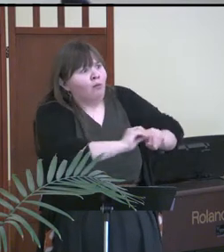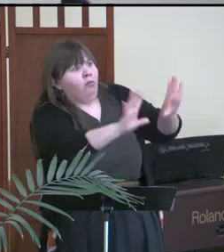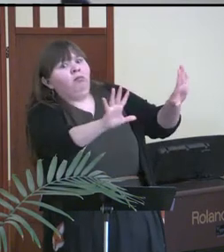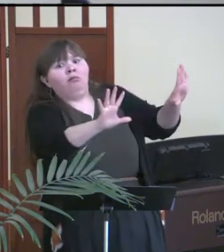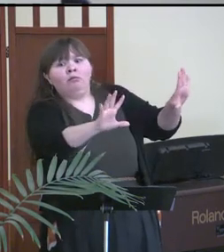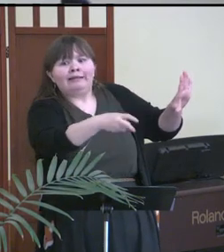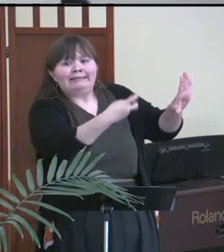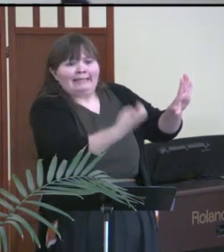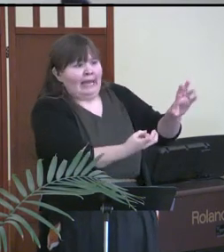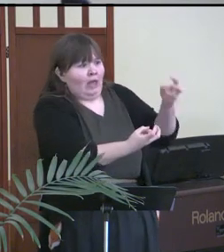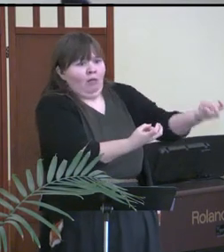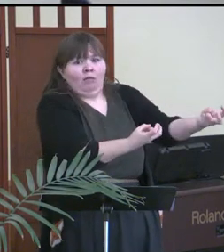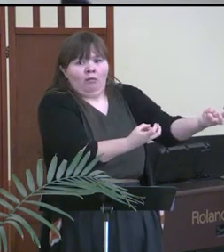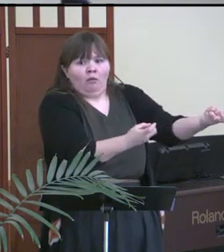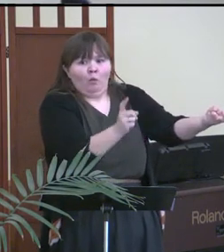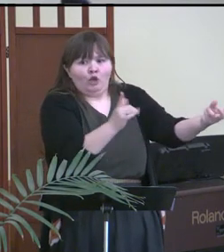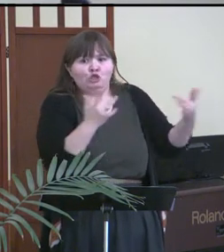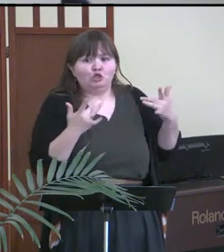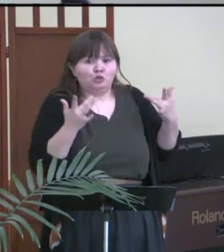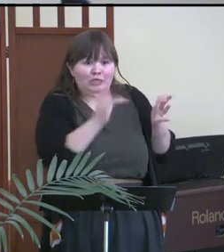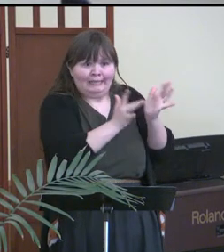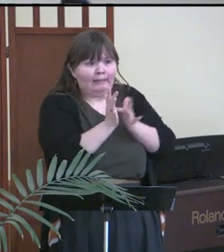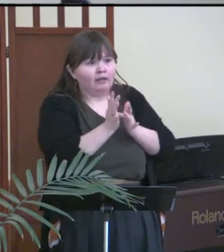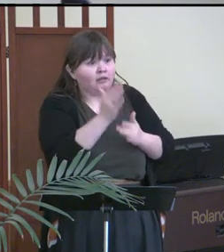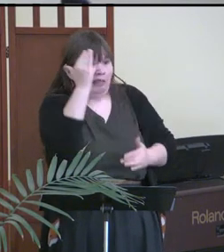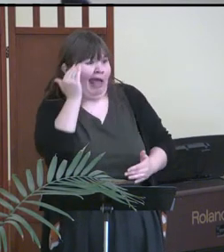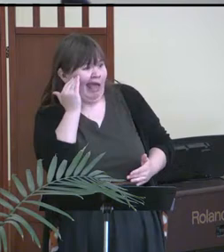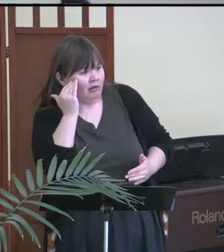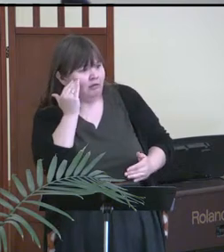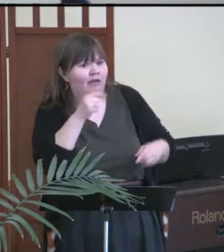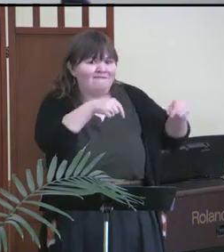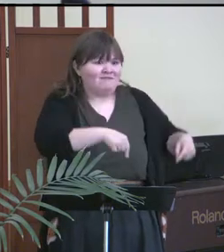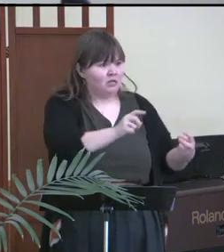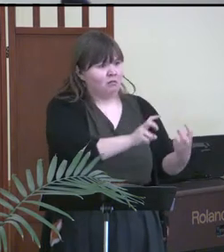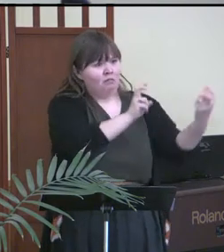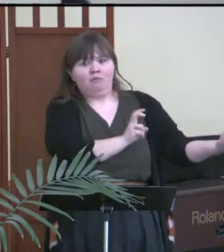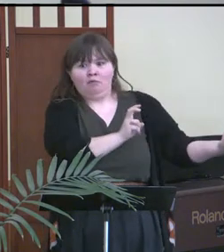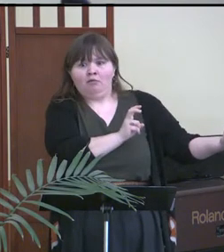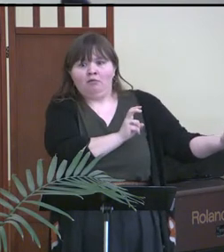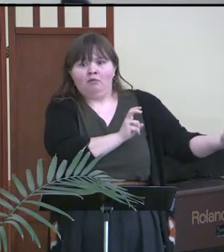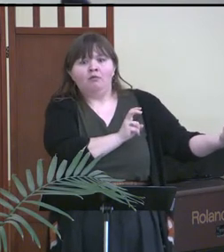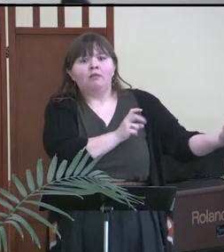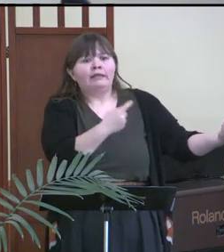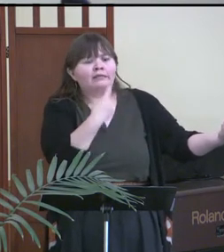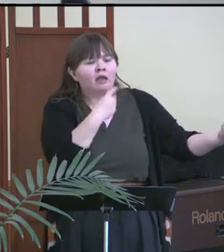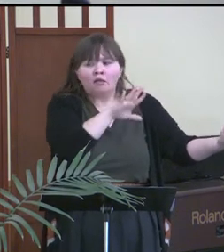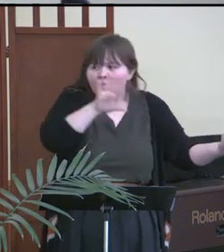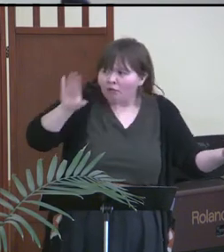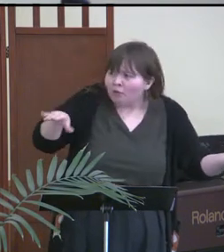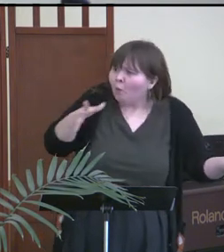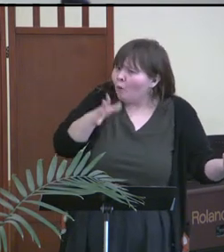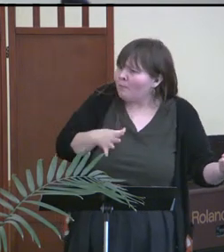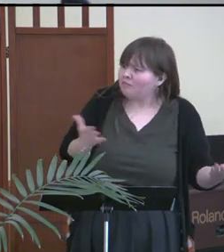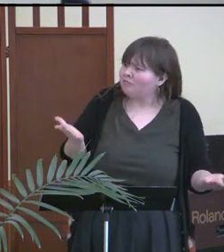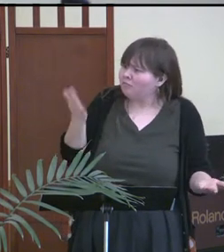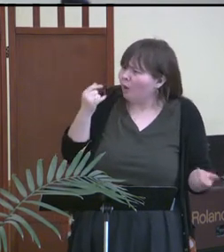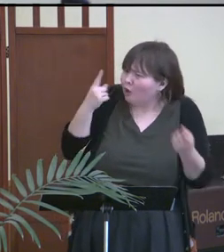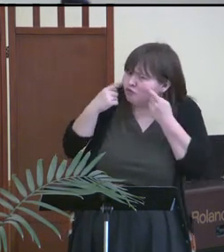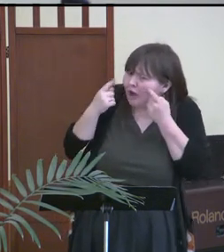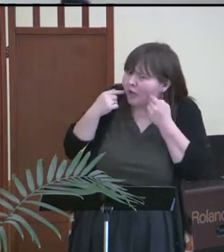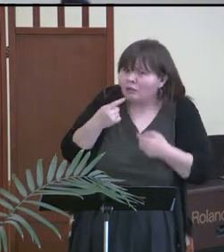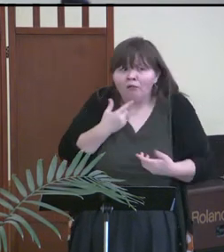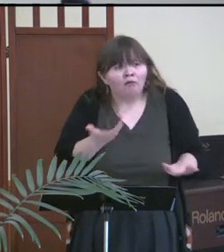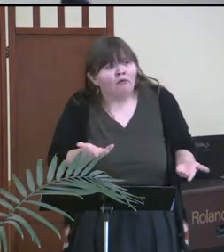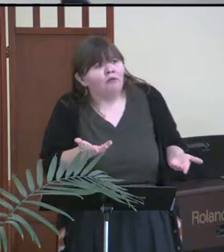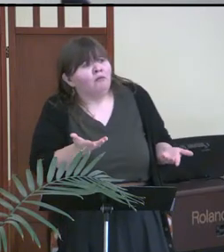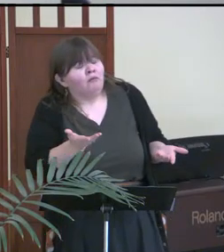where the body of Jesus had been lying, one at the head and the other at the feet. They said to her, Woman, why are you weeping? She